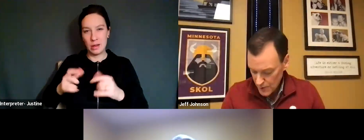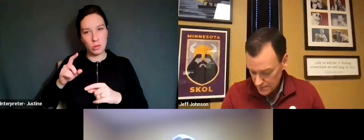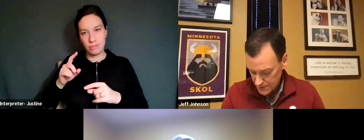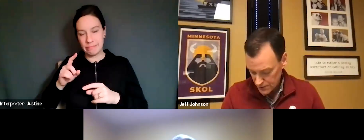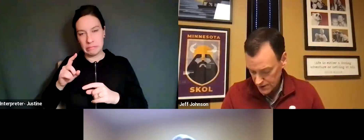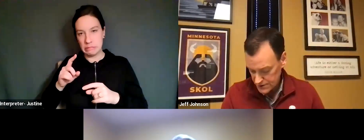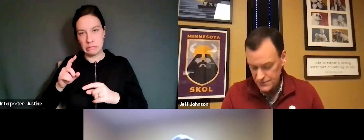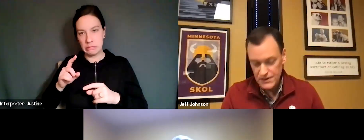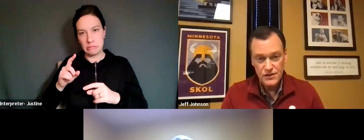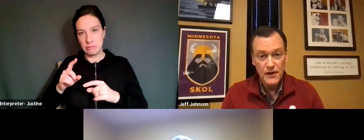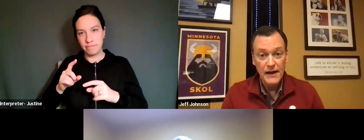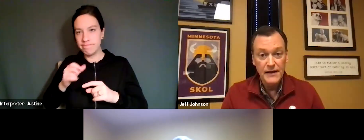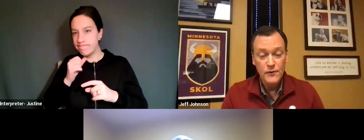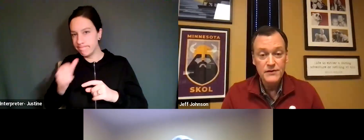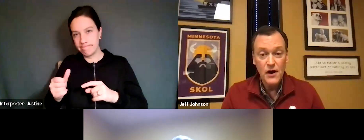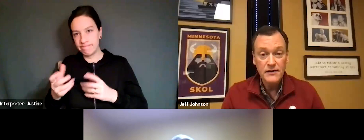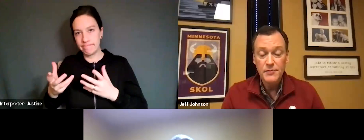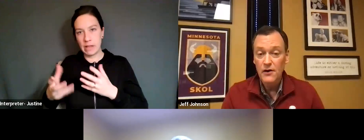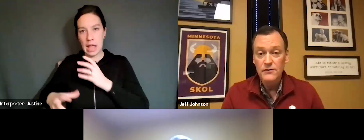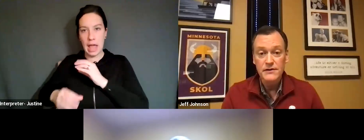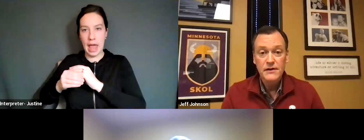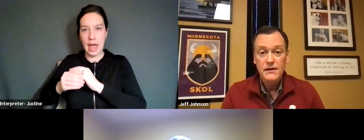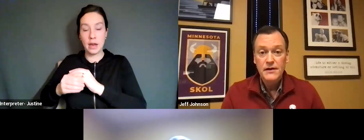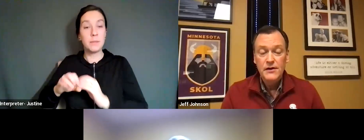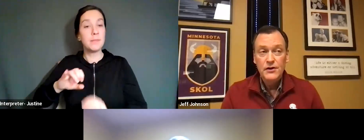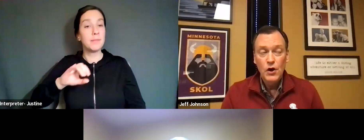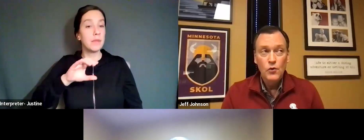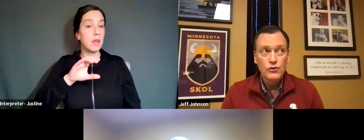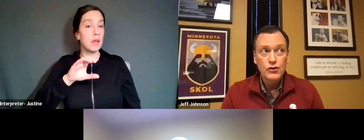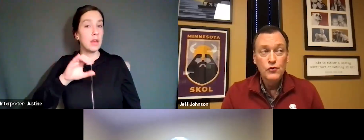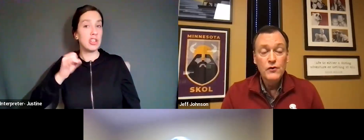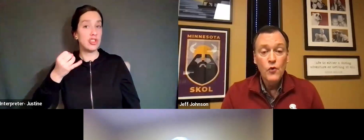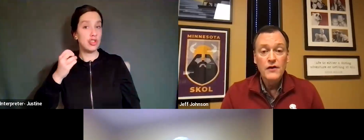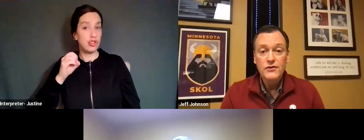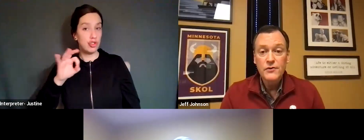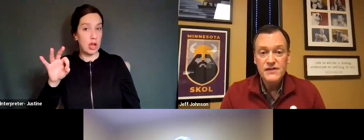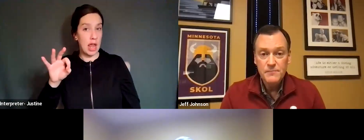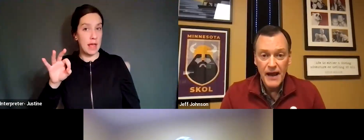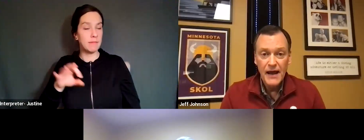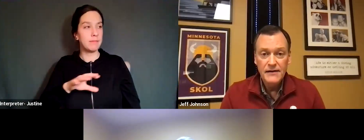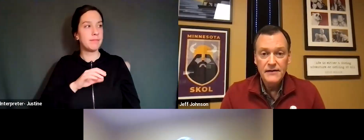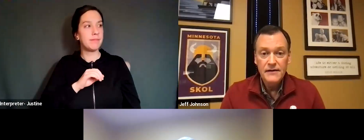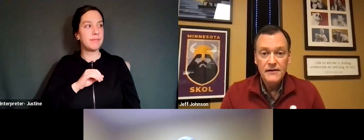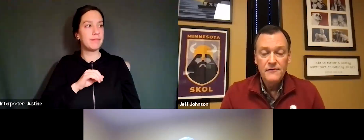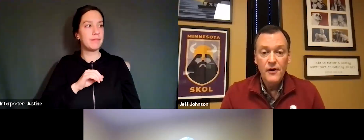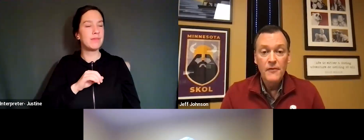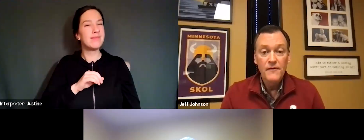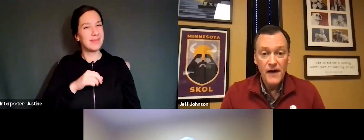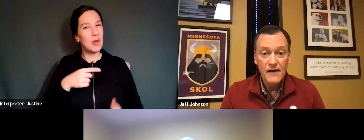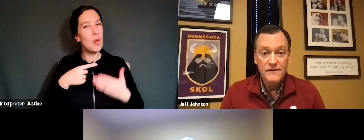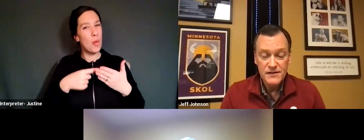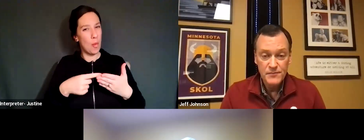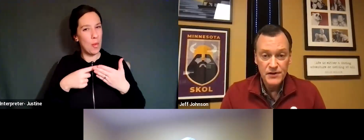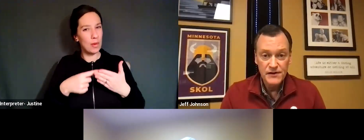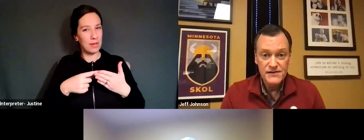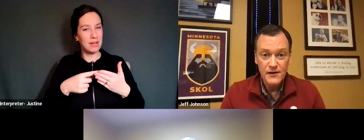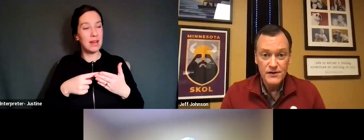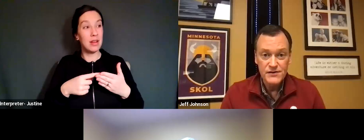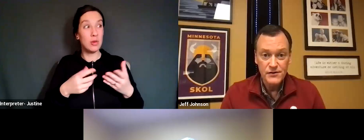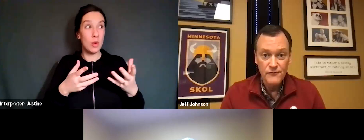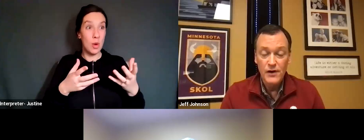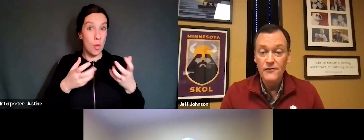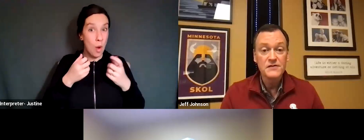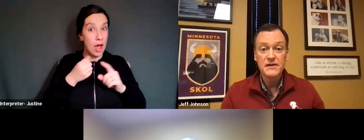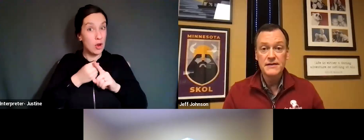did come up during strategic planning. We talked about, you know, do we want to expand from the five disabilities